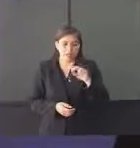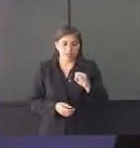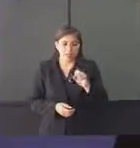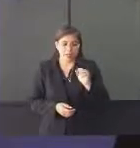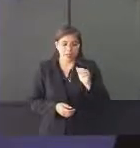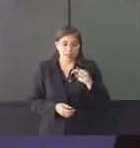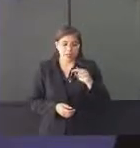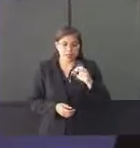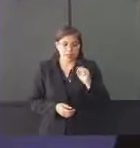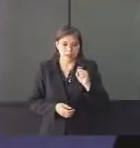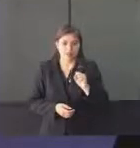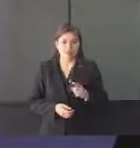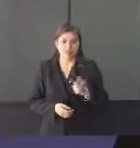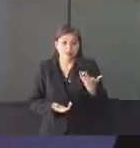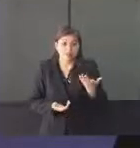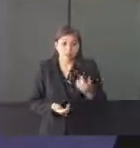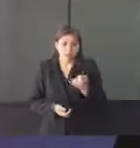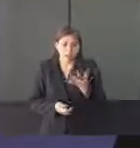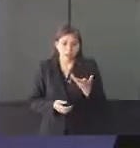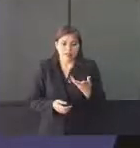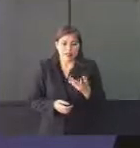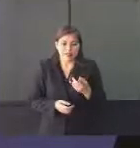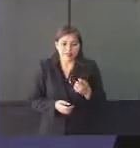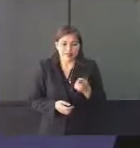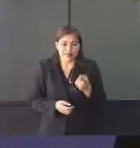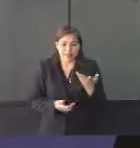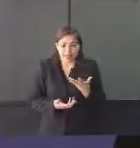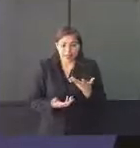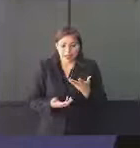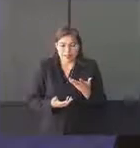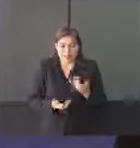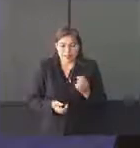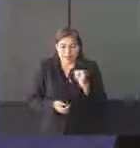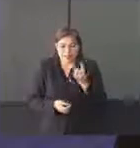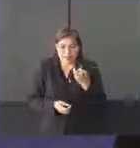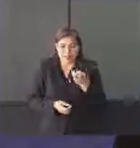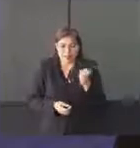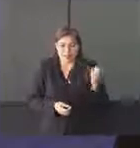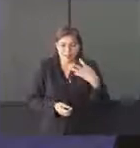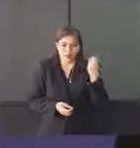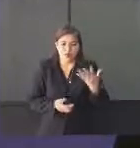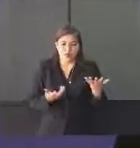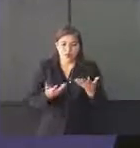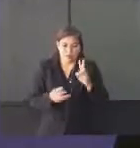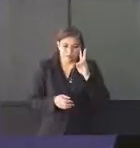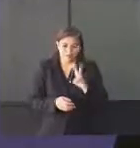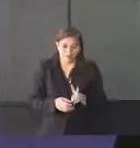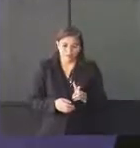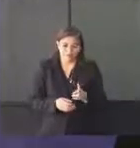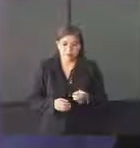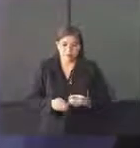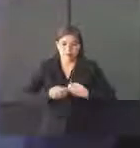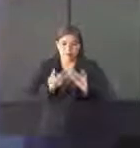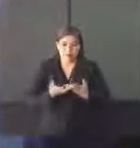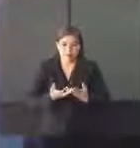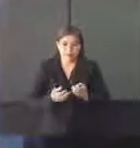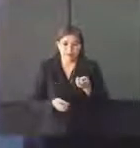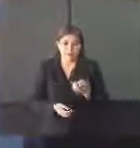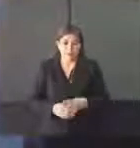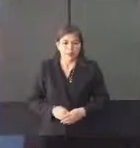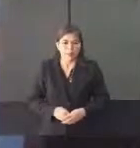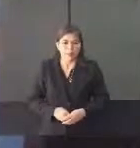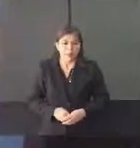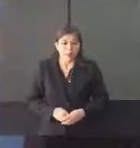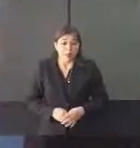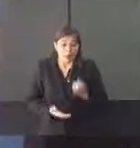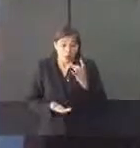dear Valensans, those who have made this forum possible, and